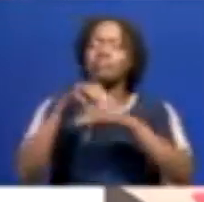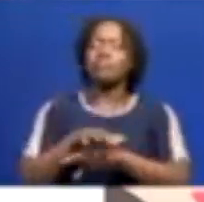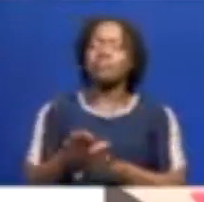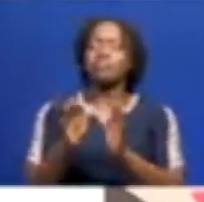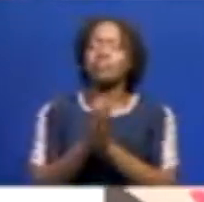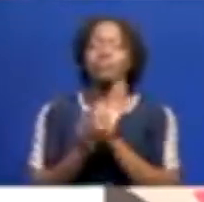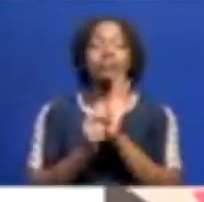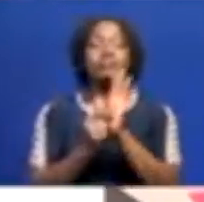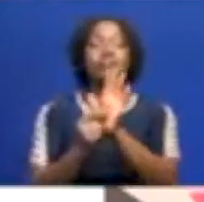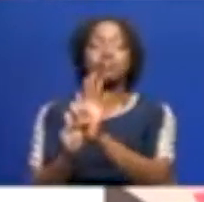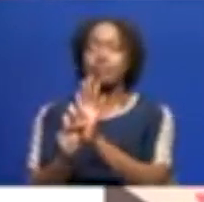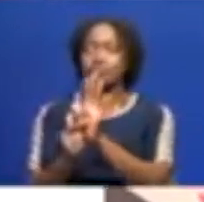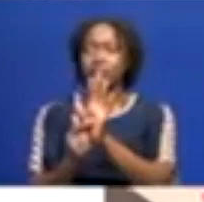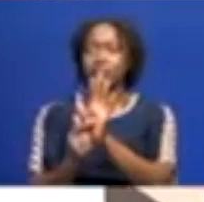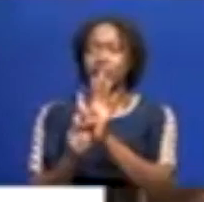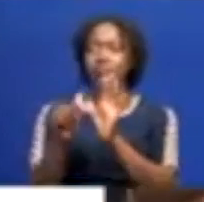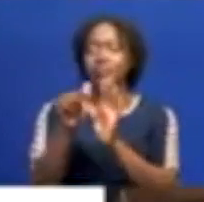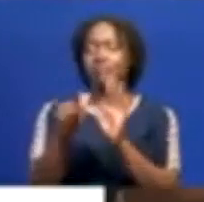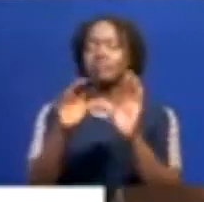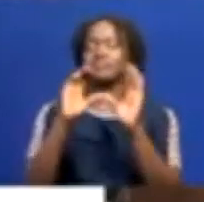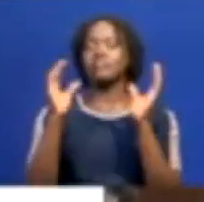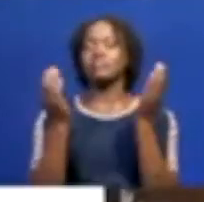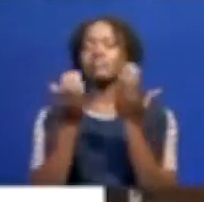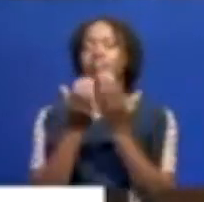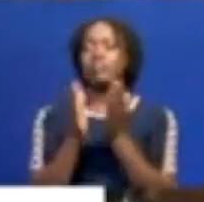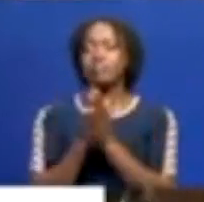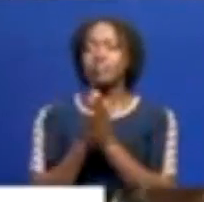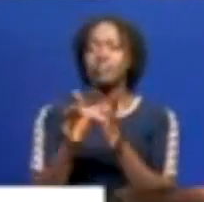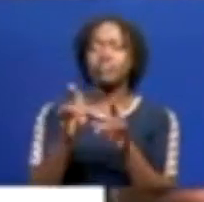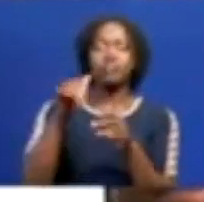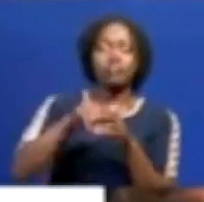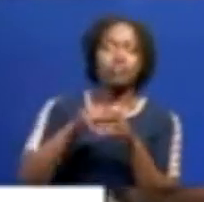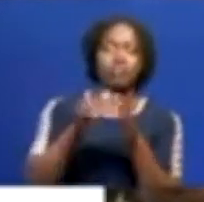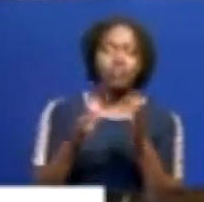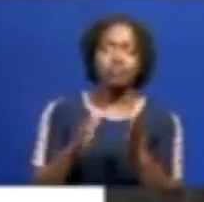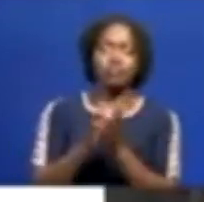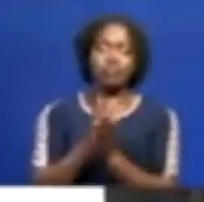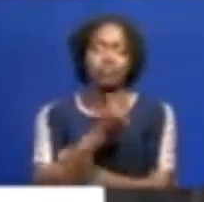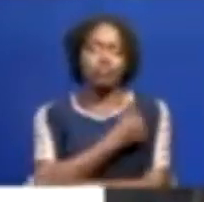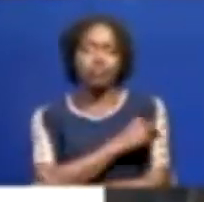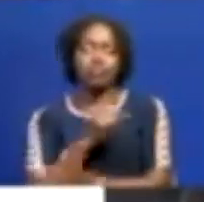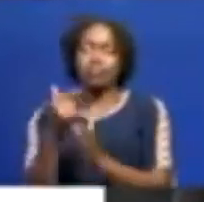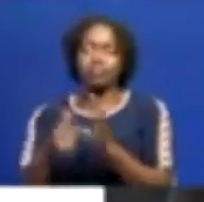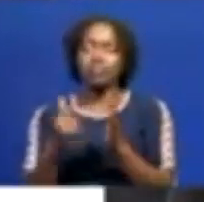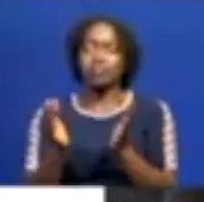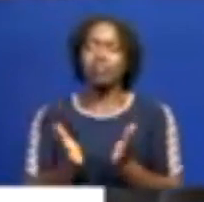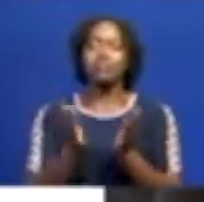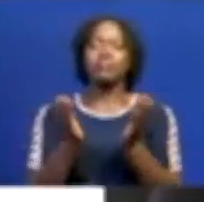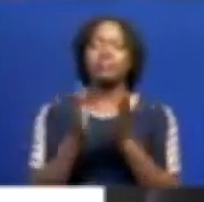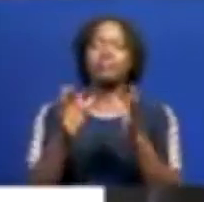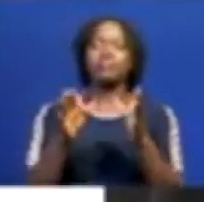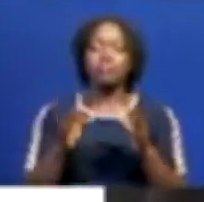you can showcase big at the globe. These, as investors in the hospitality industry, are being encouraged to